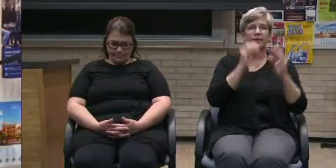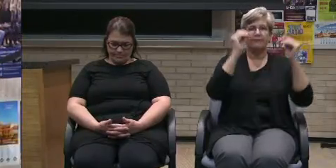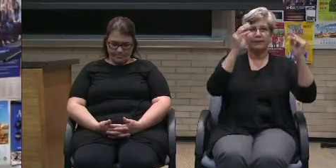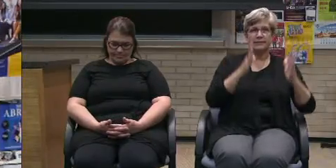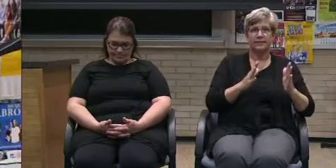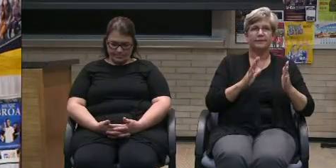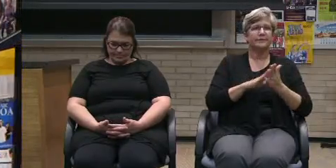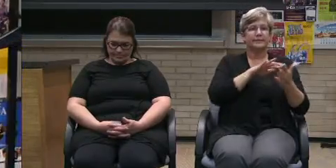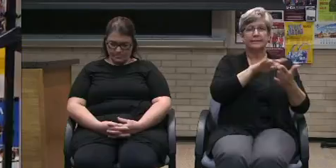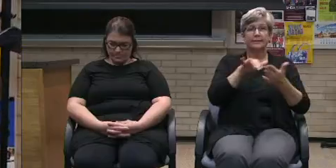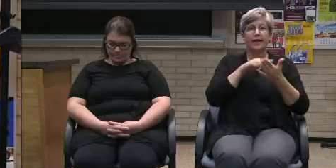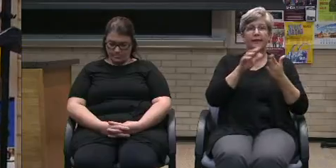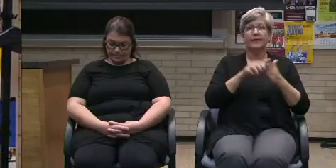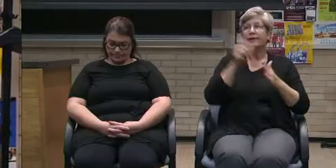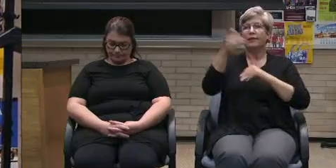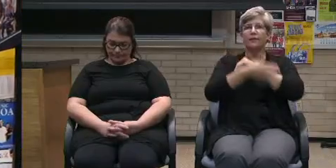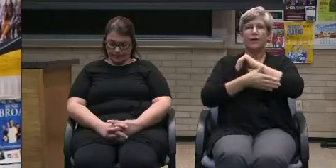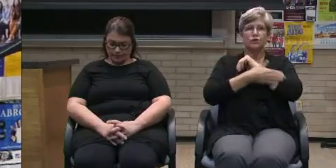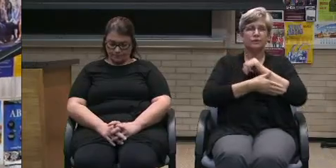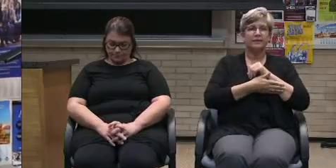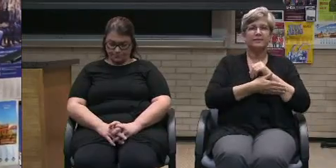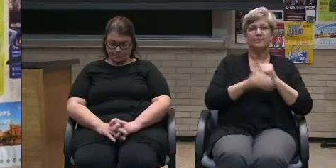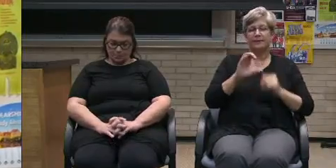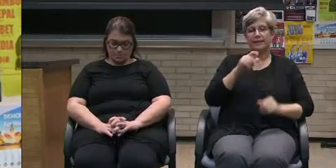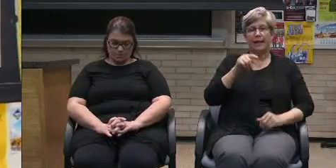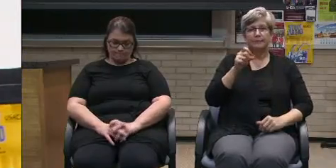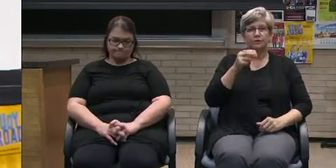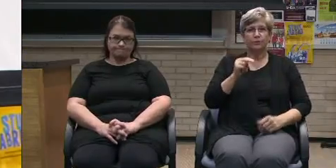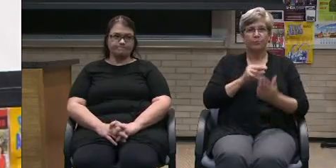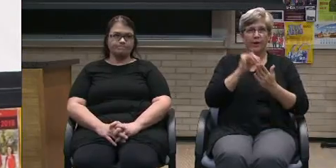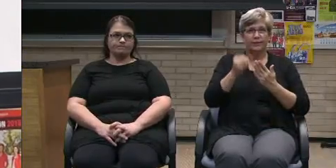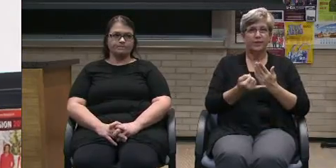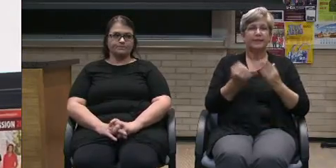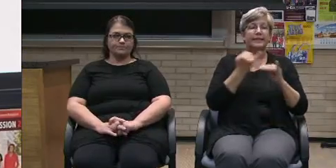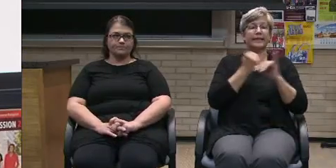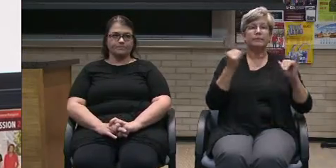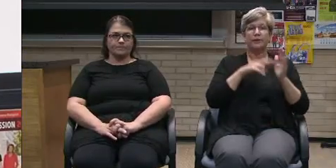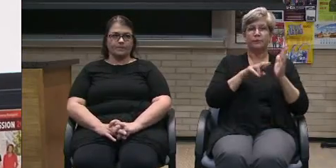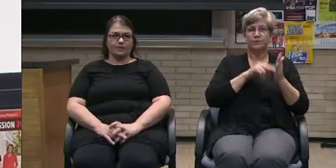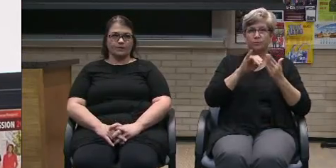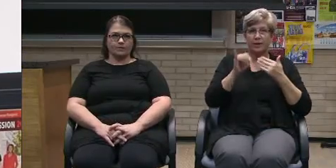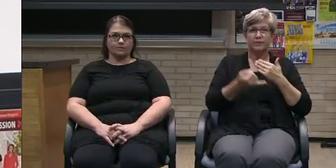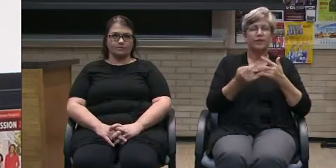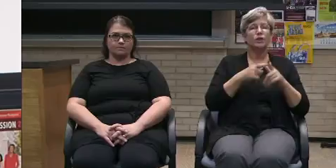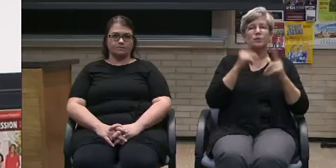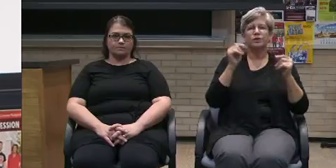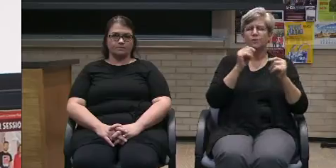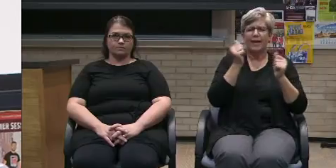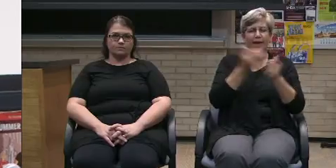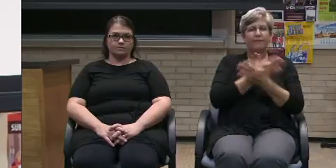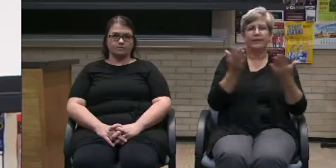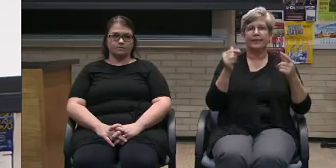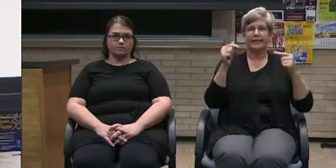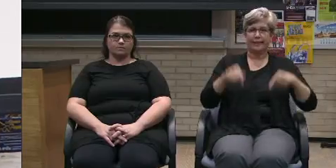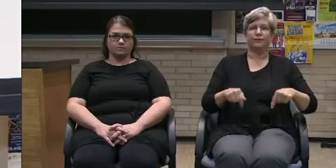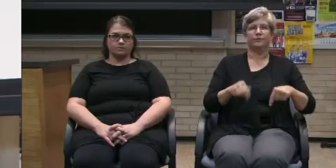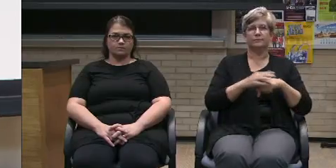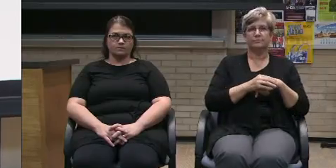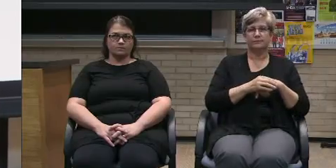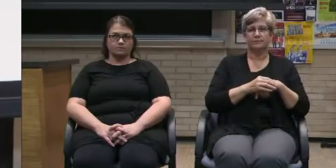by studying abroad, by doing a capstone project, by doing an independent research project. You're going to do all of these things here.